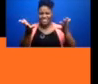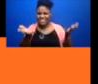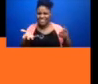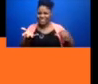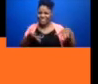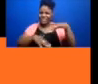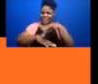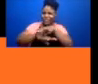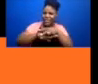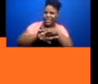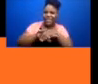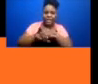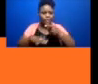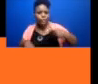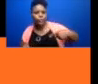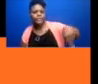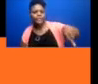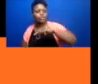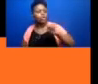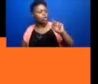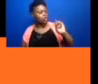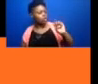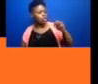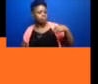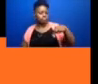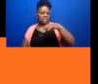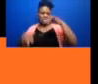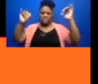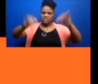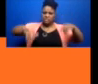We are us, and that's it."